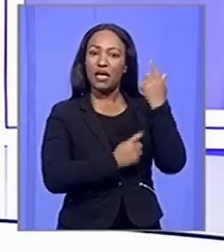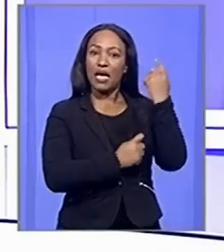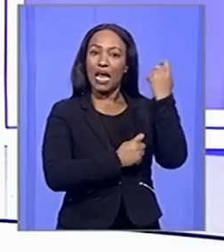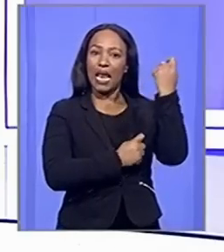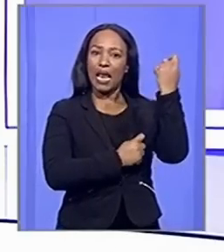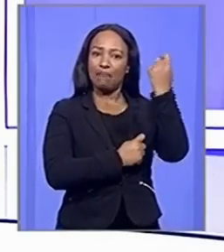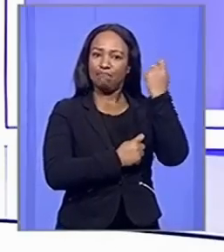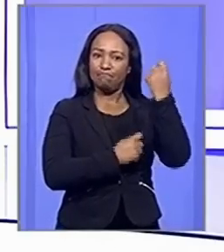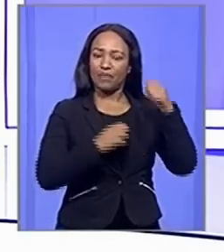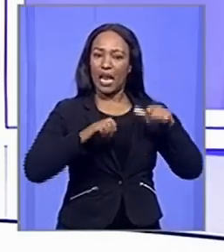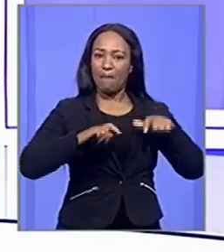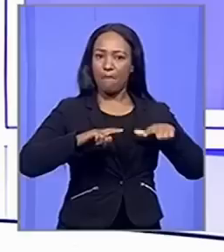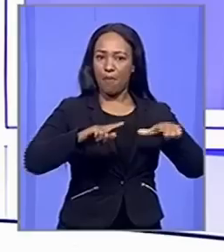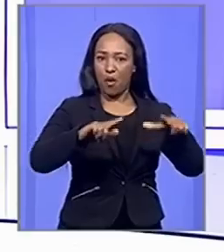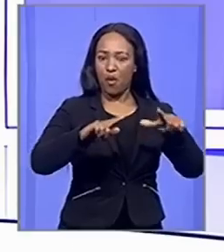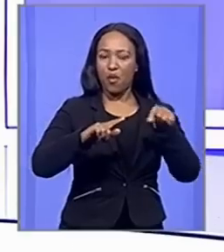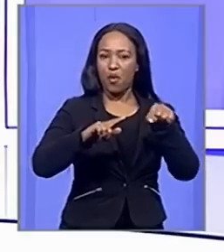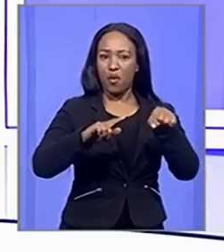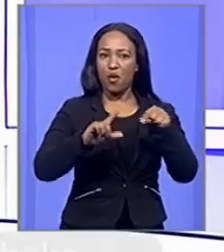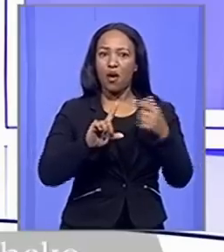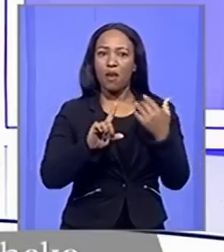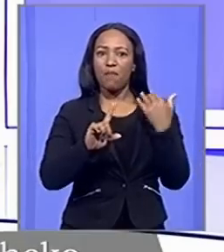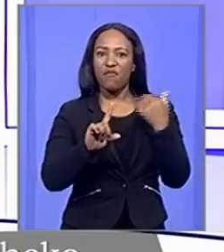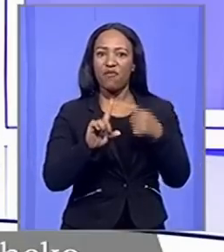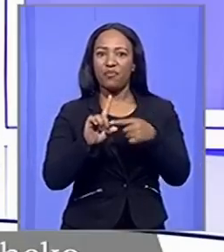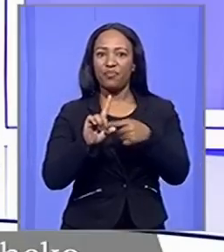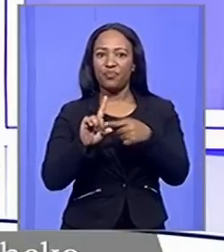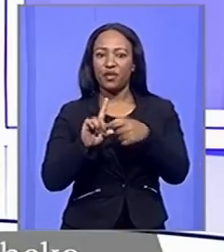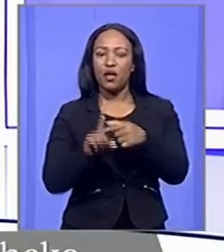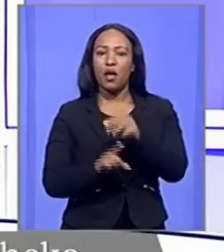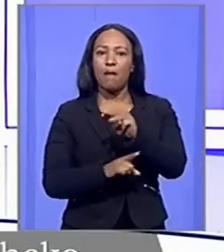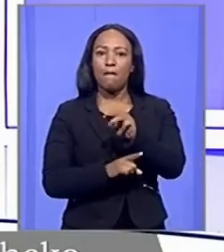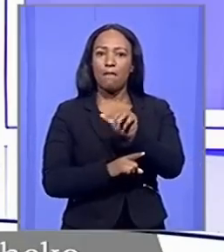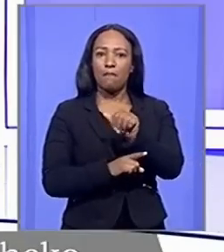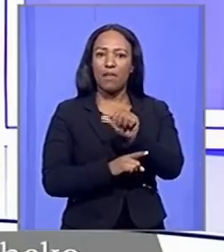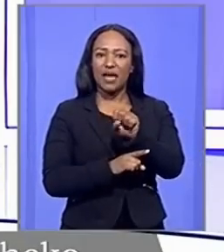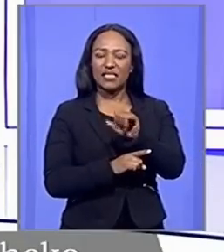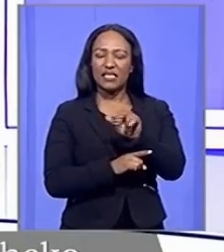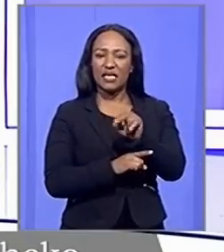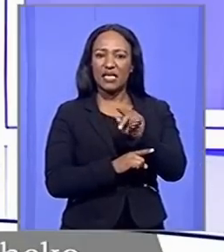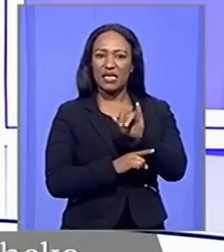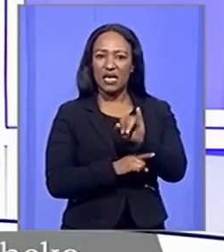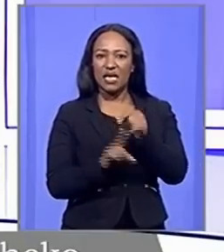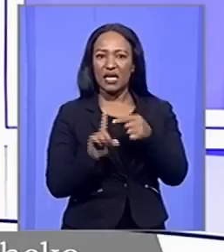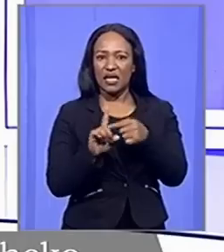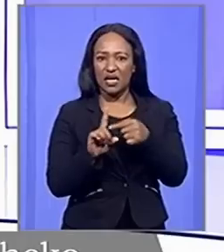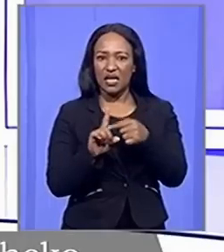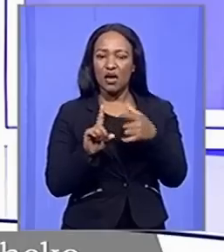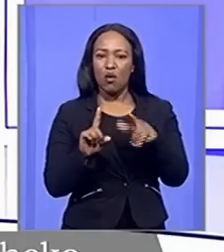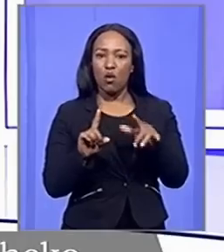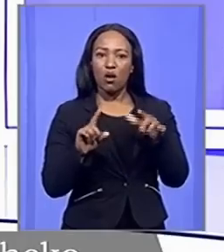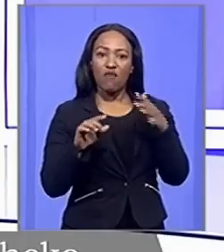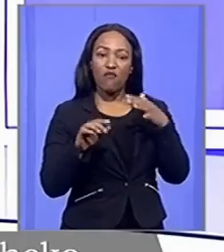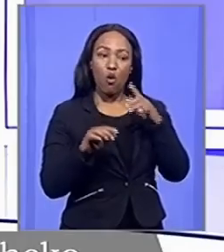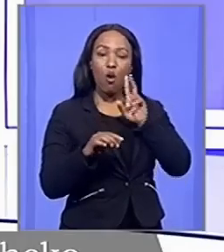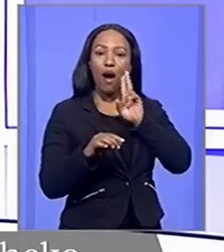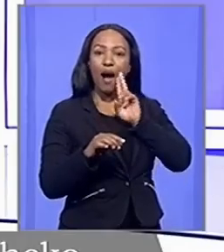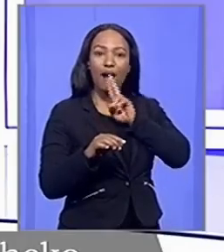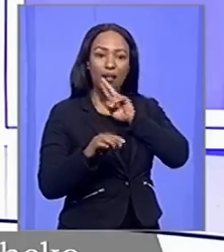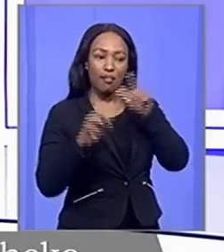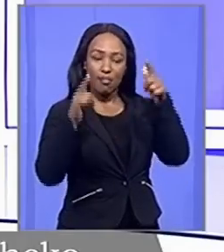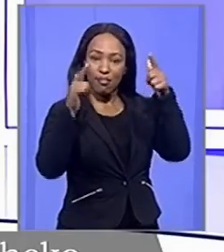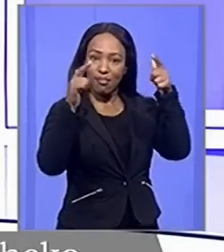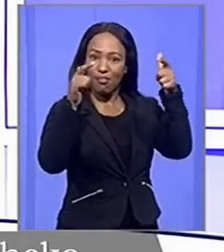mmuši ge e sa le kgošigatšana Masindi Mphephu a atlega phenkgišanong ya go hlotla go biwa ga malome agwe Tony